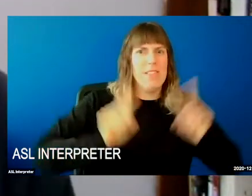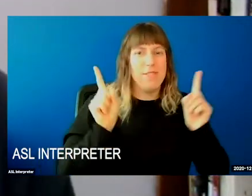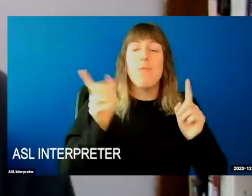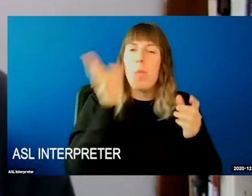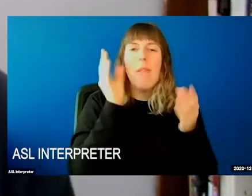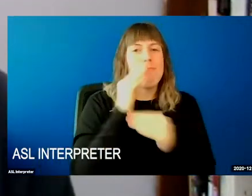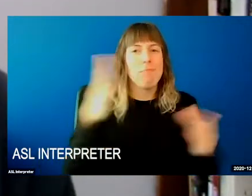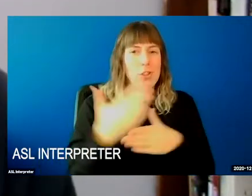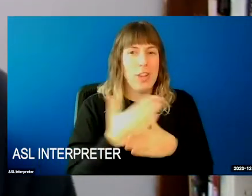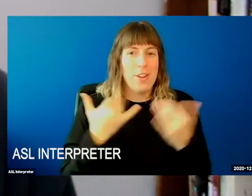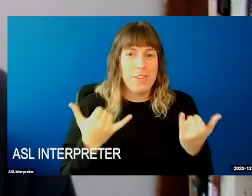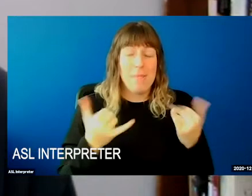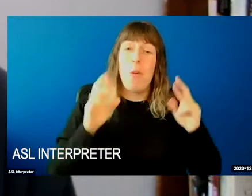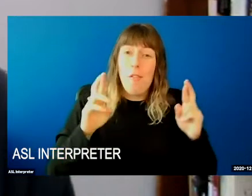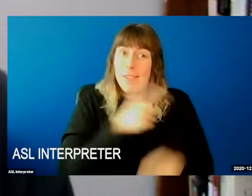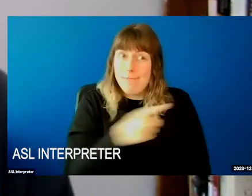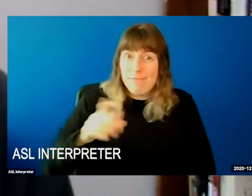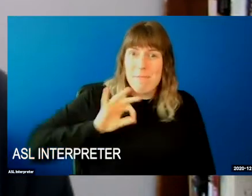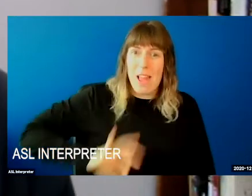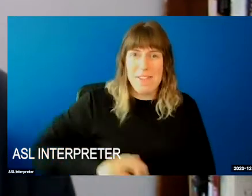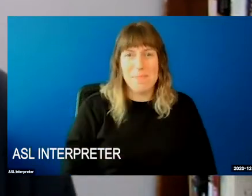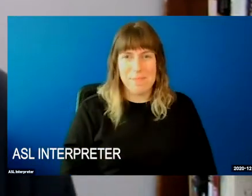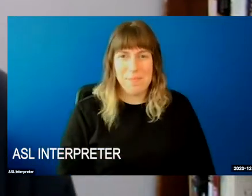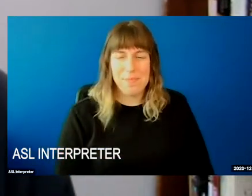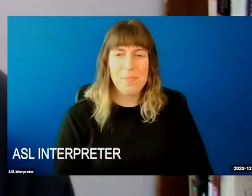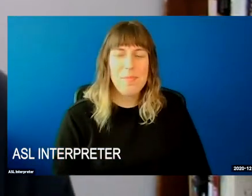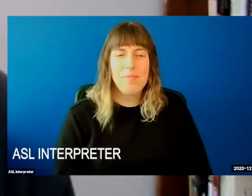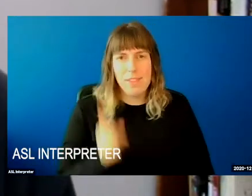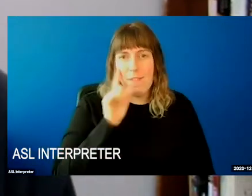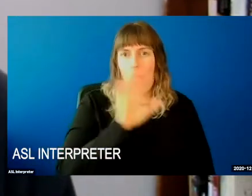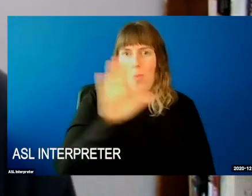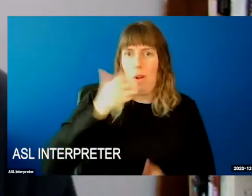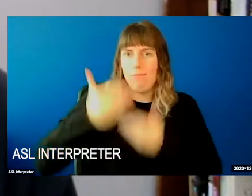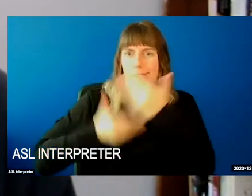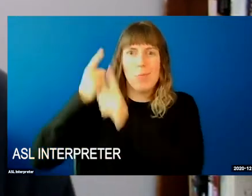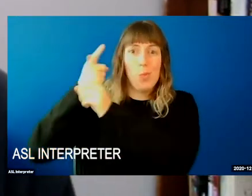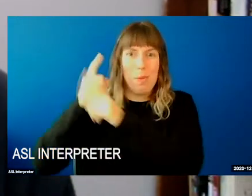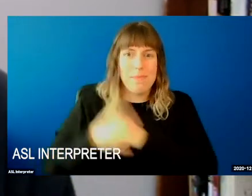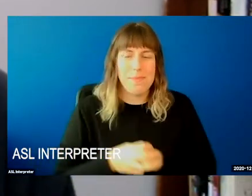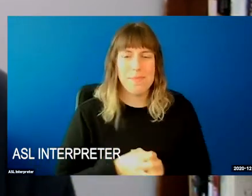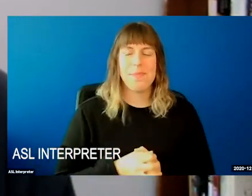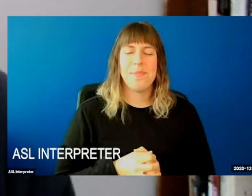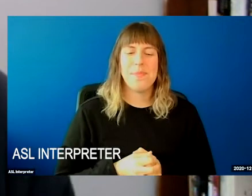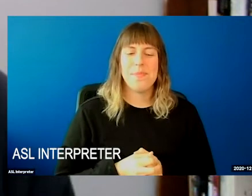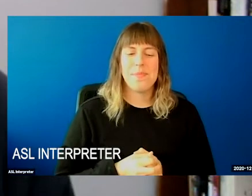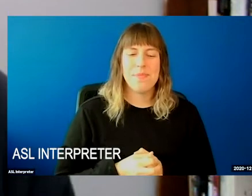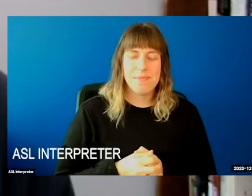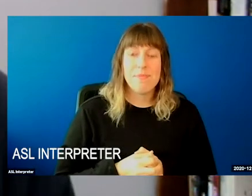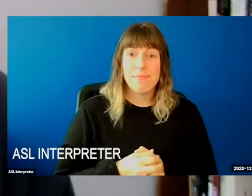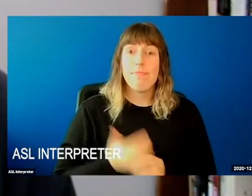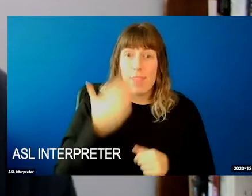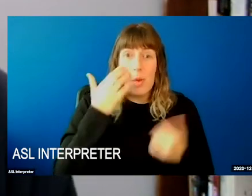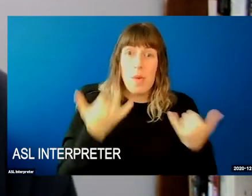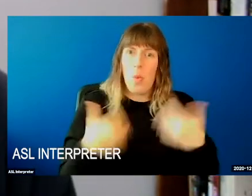you, and I hope it can be useful for what you're trying to do here. I know that it's a very important